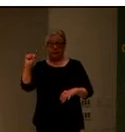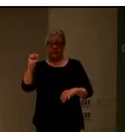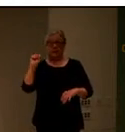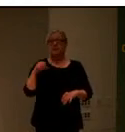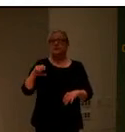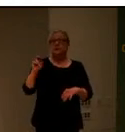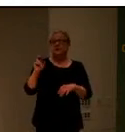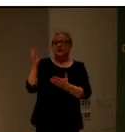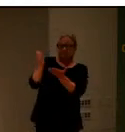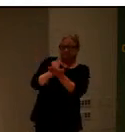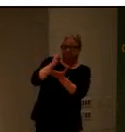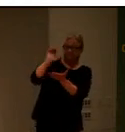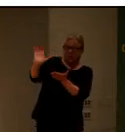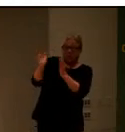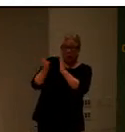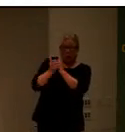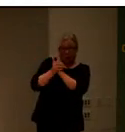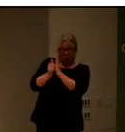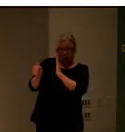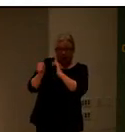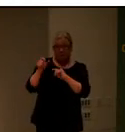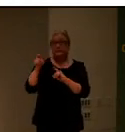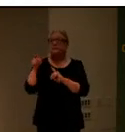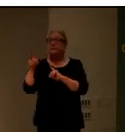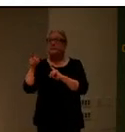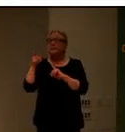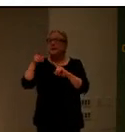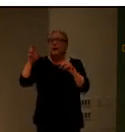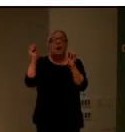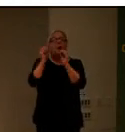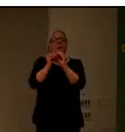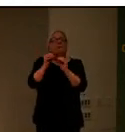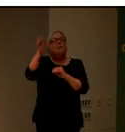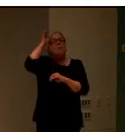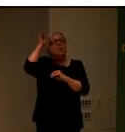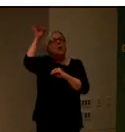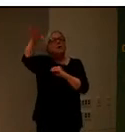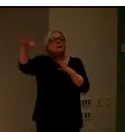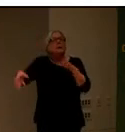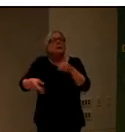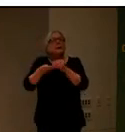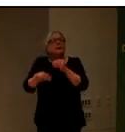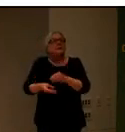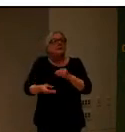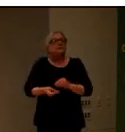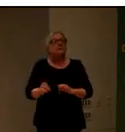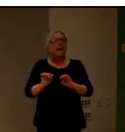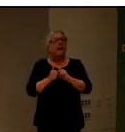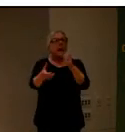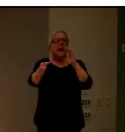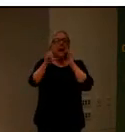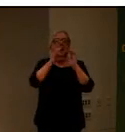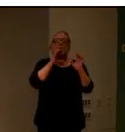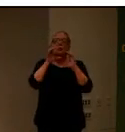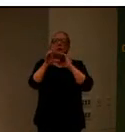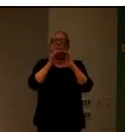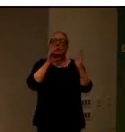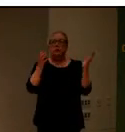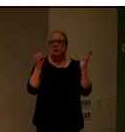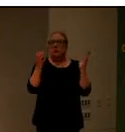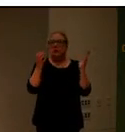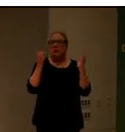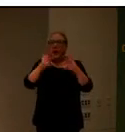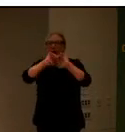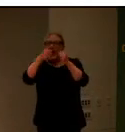expertise, leveraged additional tips to think about how to communicate this in a research-backed